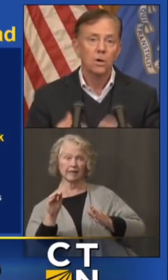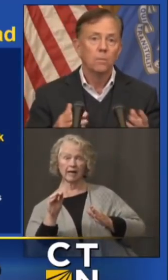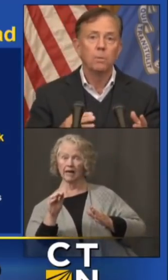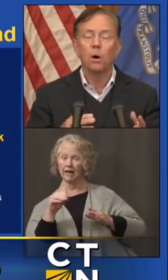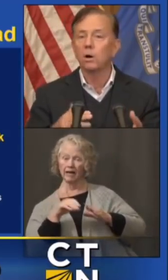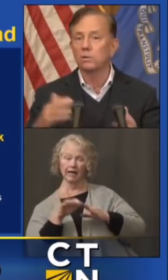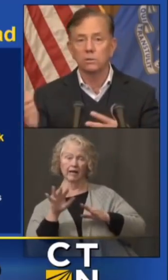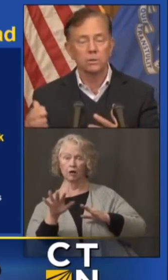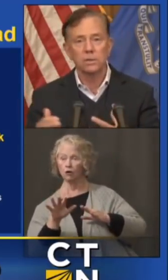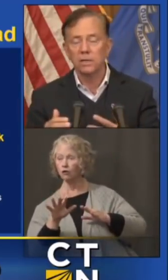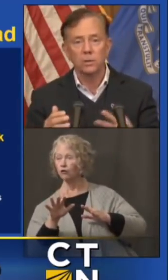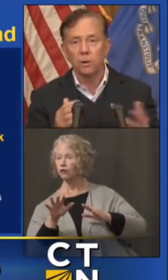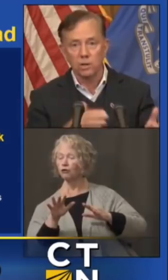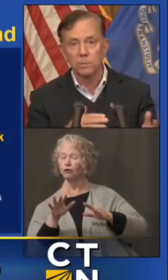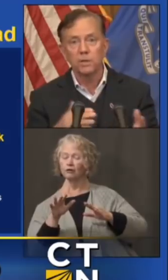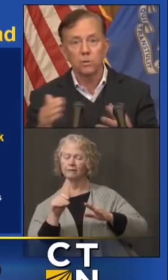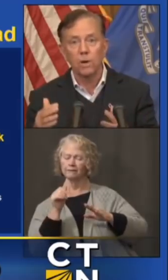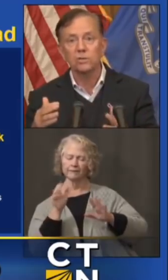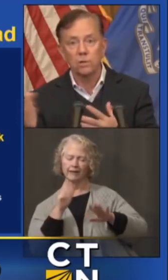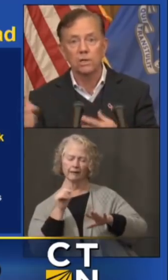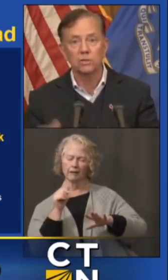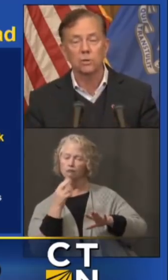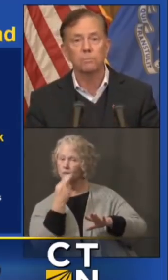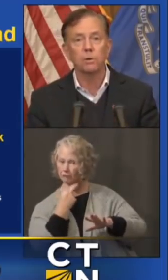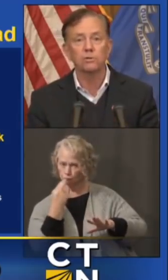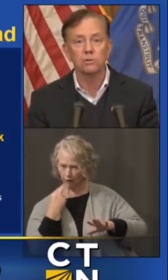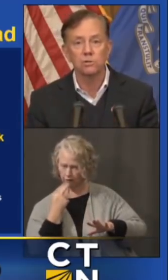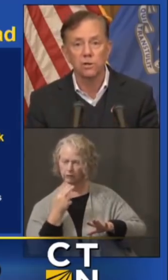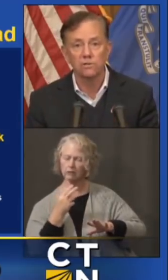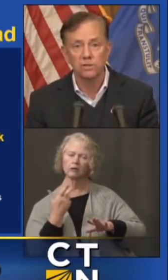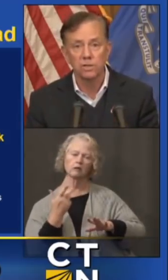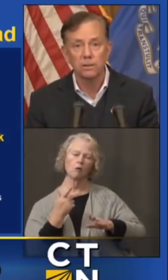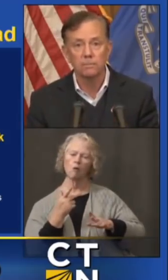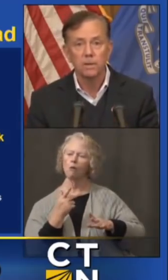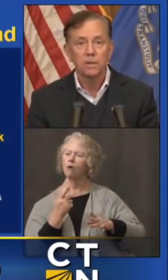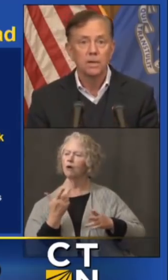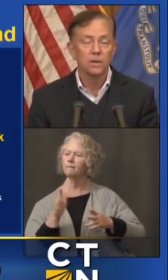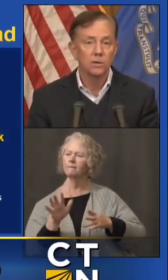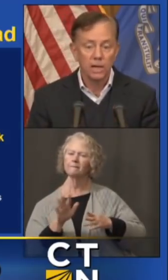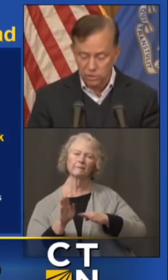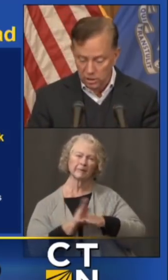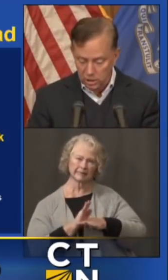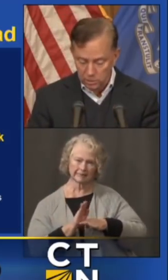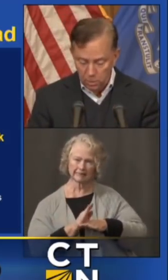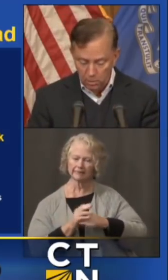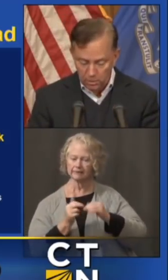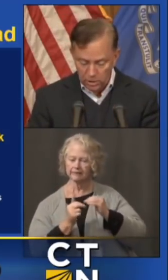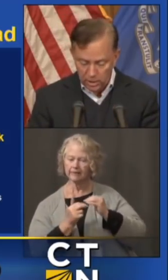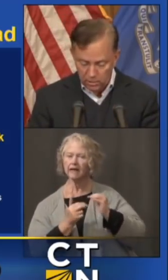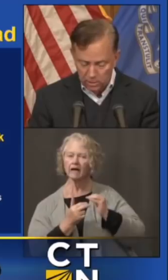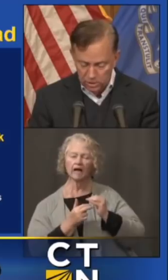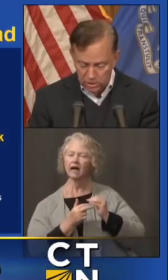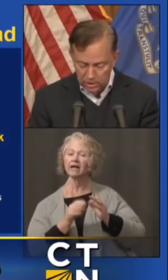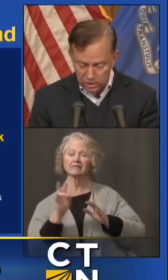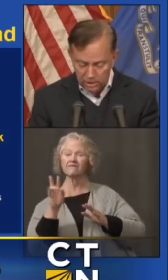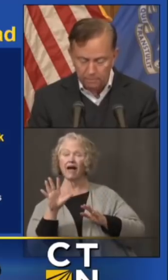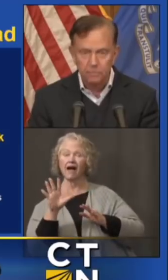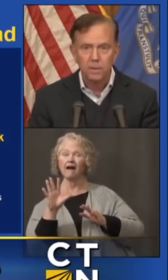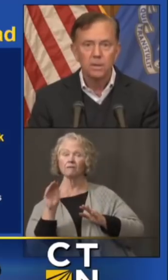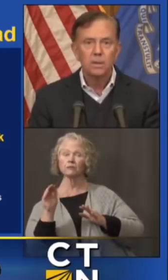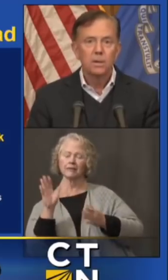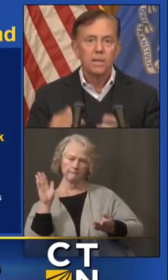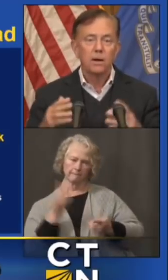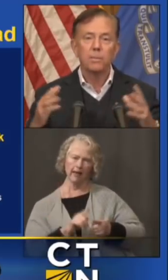your bars, not your bars, but in your restaurants or personal service, nail salons, barbers, hair, and the such.